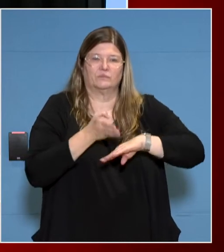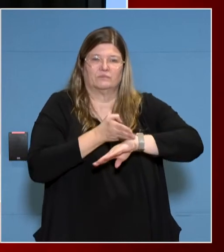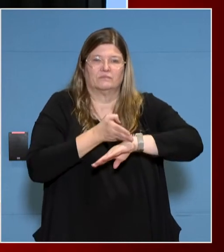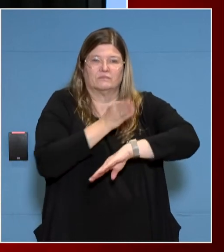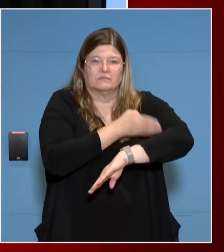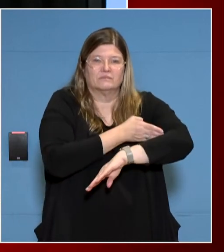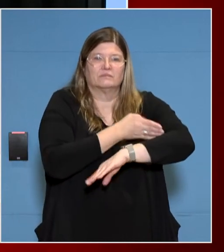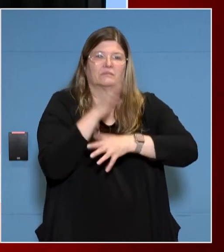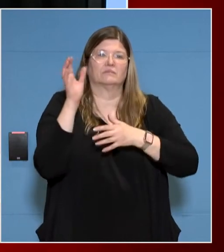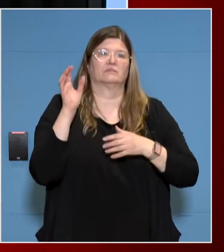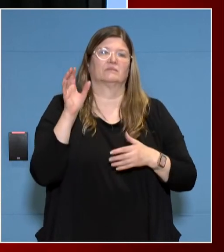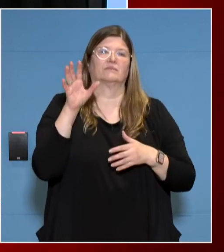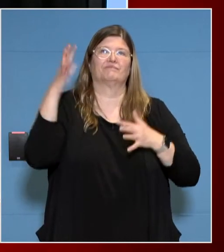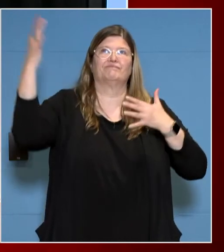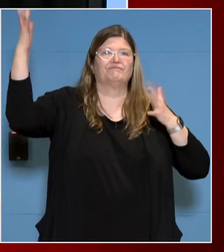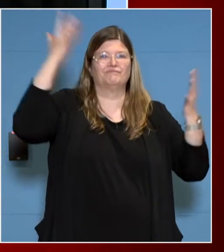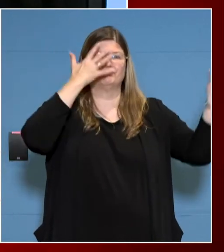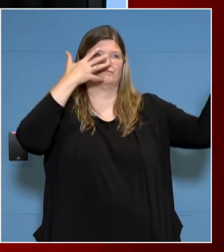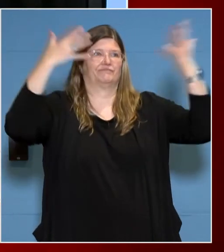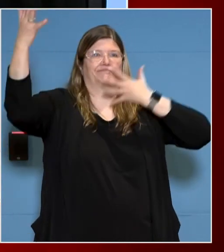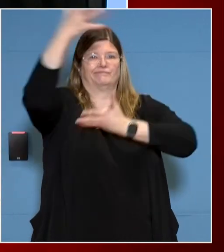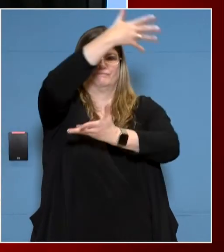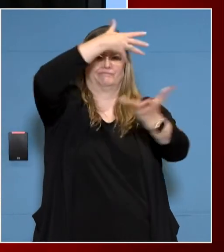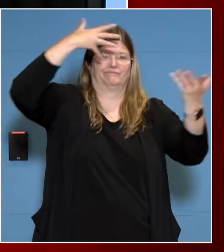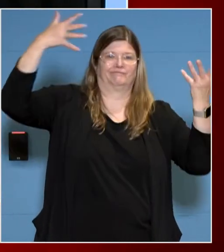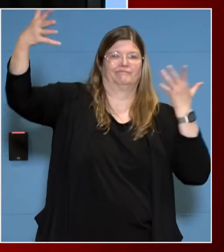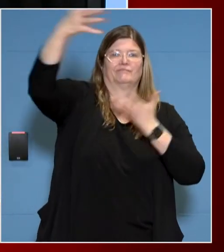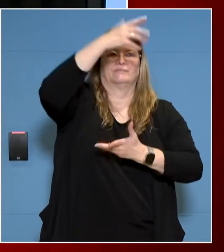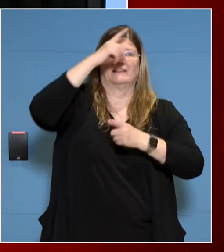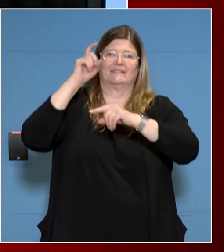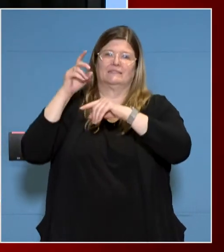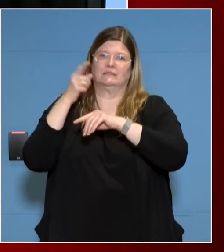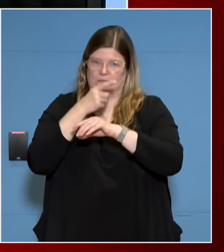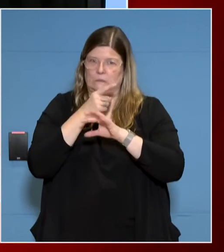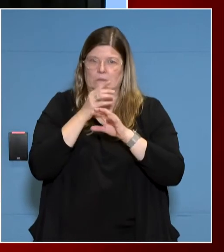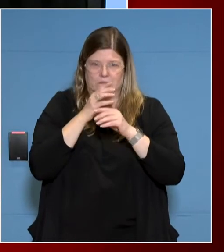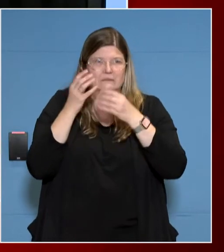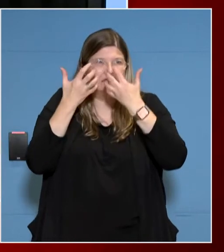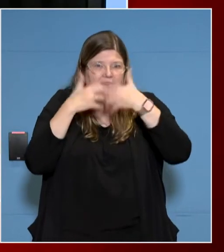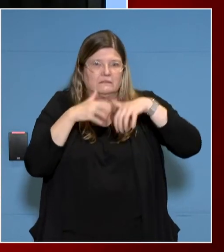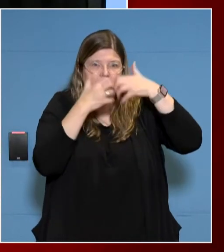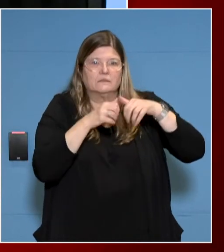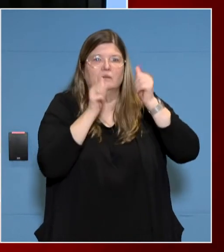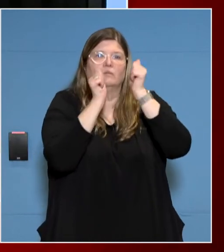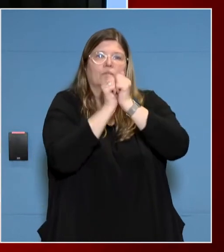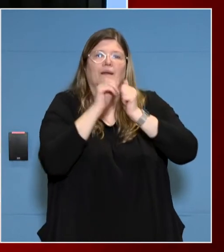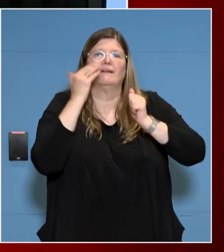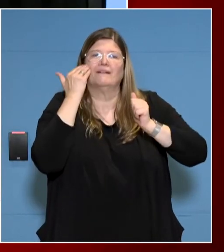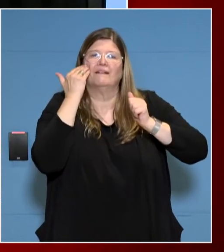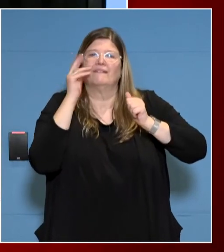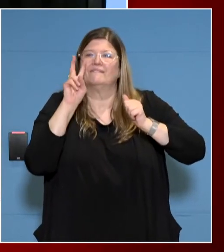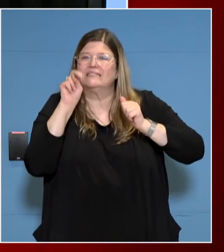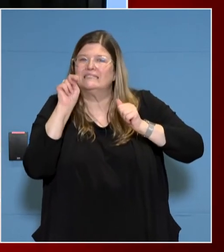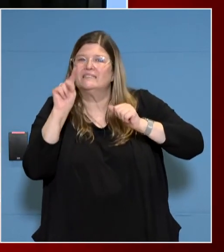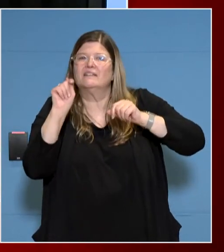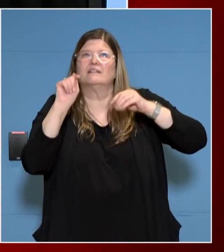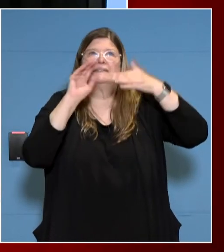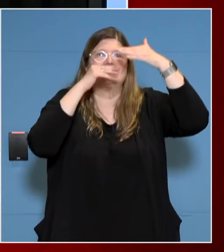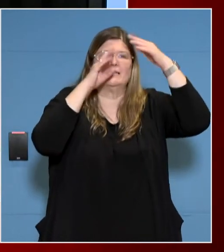building-wide and in every classroom. We have all of the PPE that we need. We have